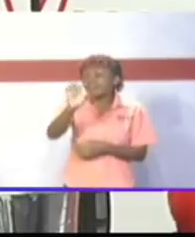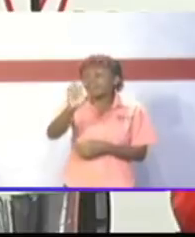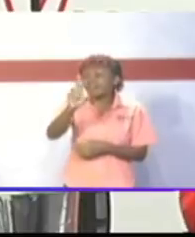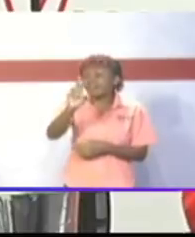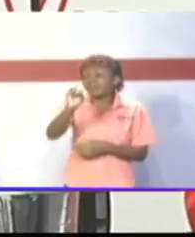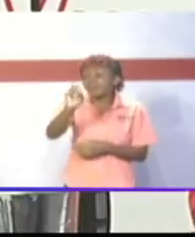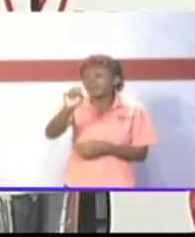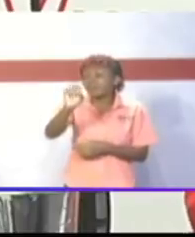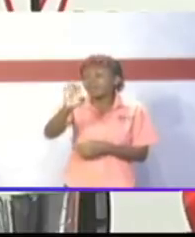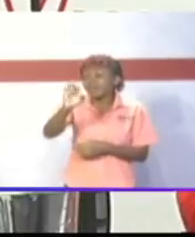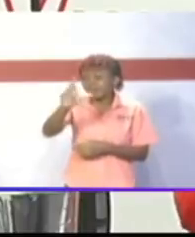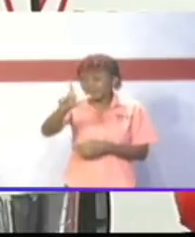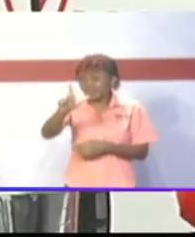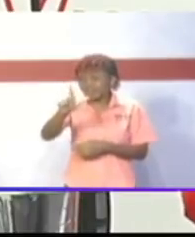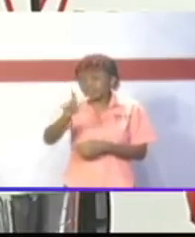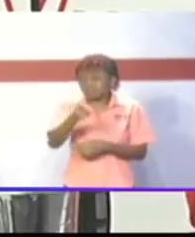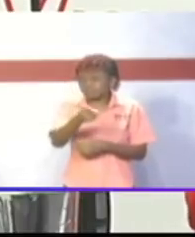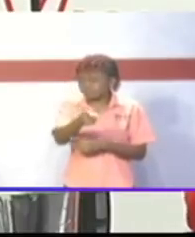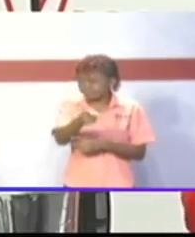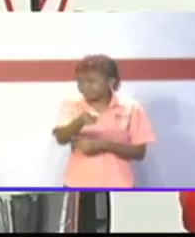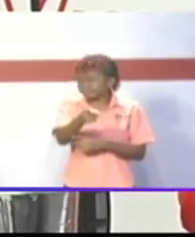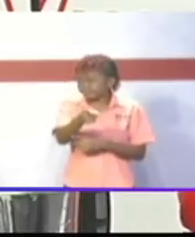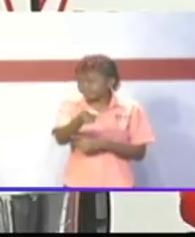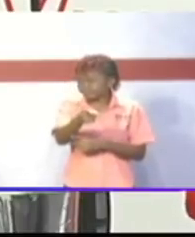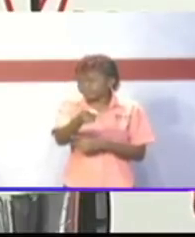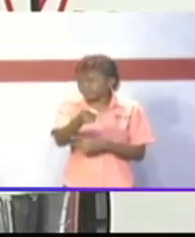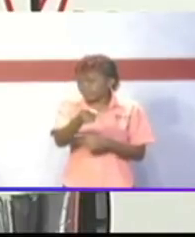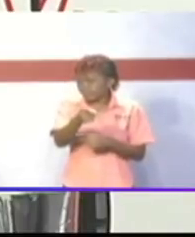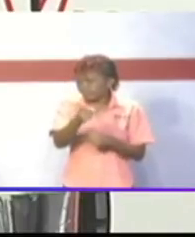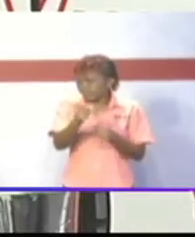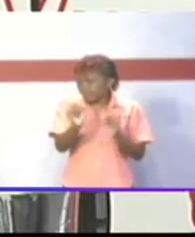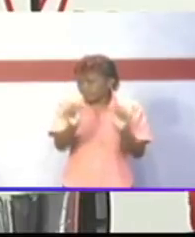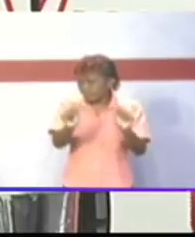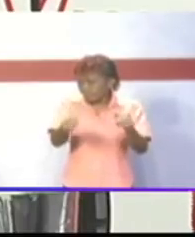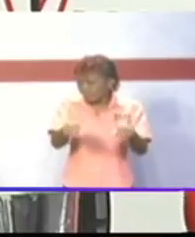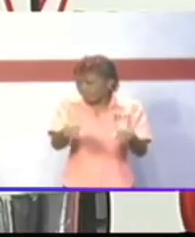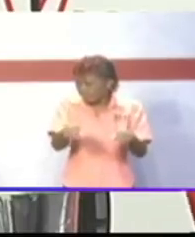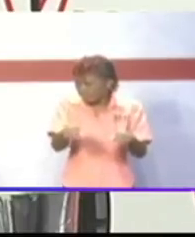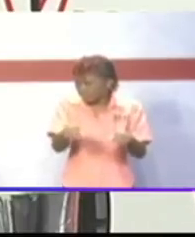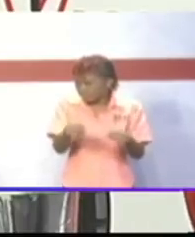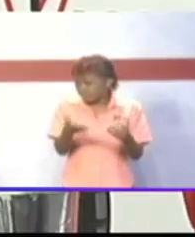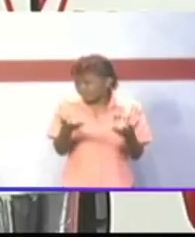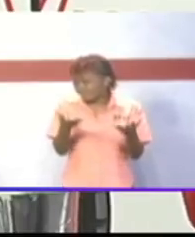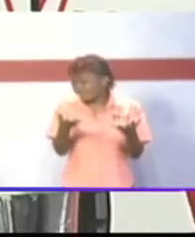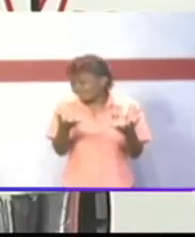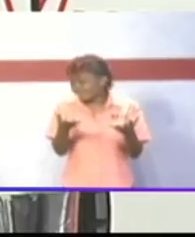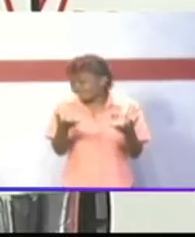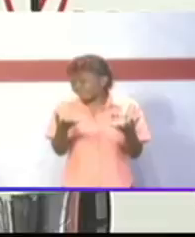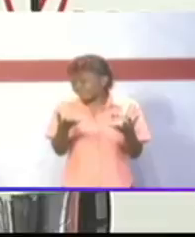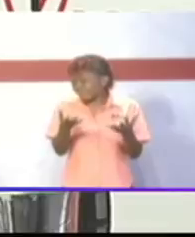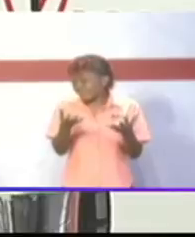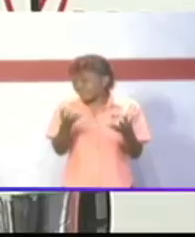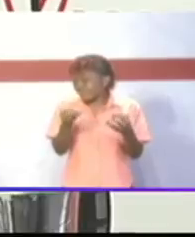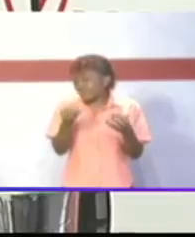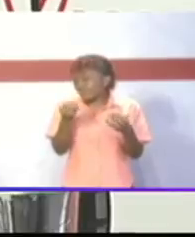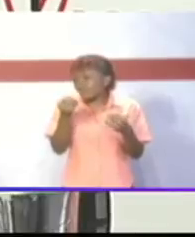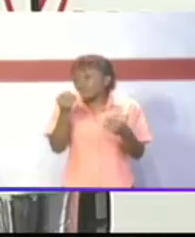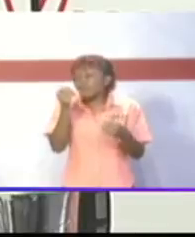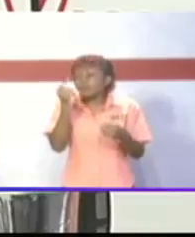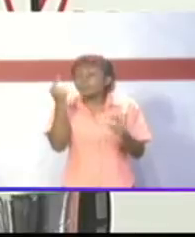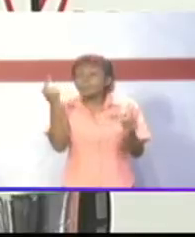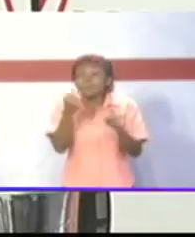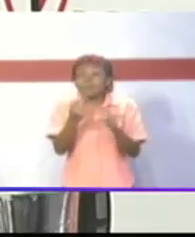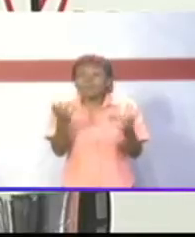the virus could actually hang in the atmosphere. So all the regular public health